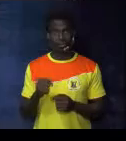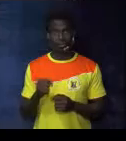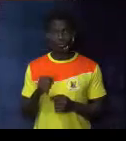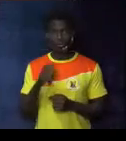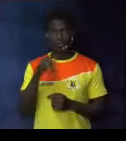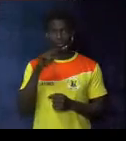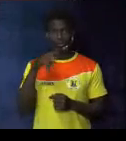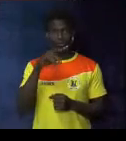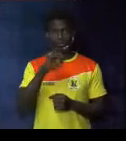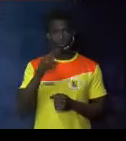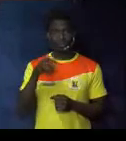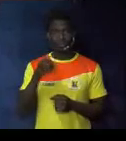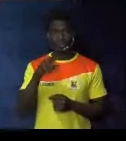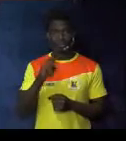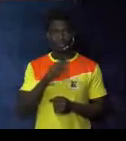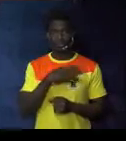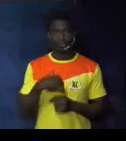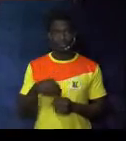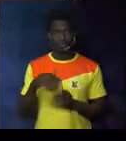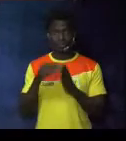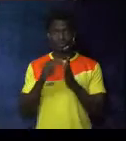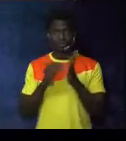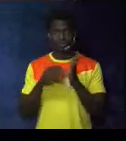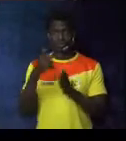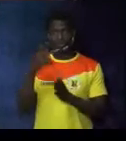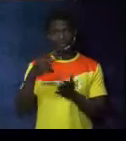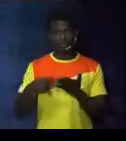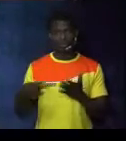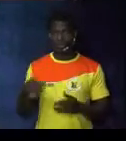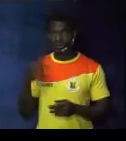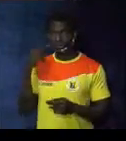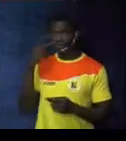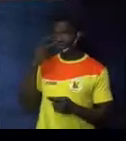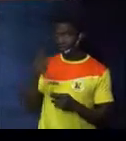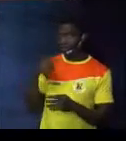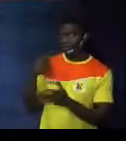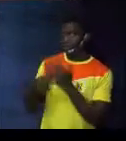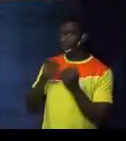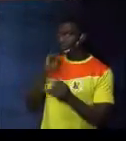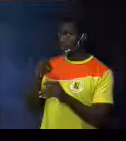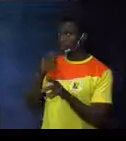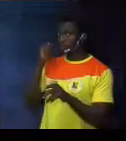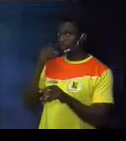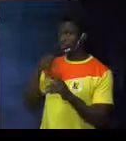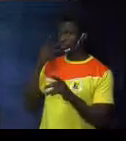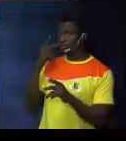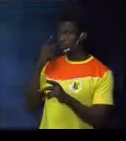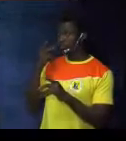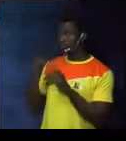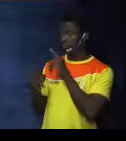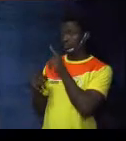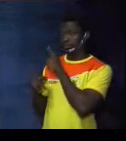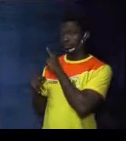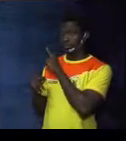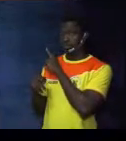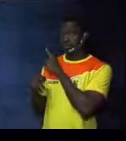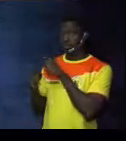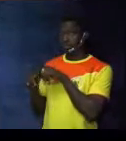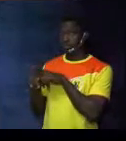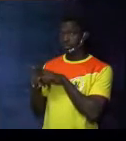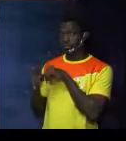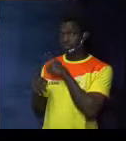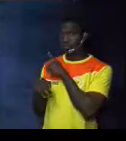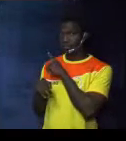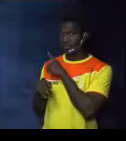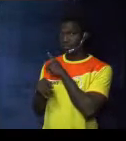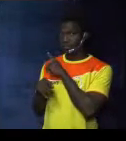trapezium and state 3 of its properties. So this is what your trapezium should look like, or you could